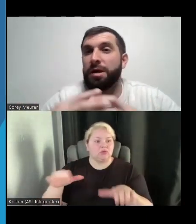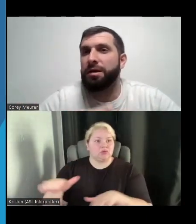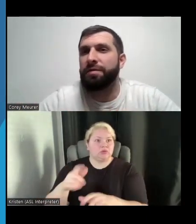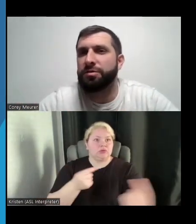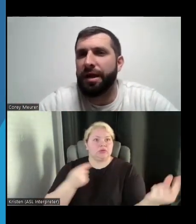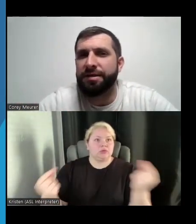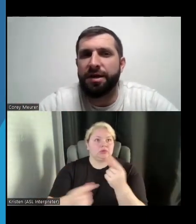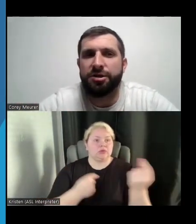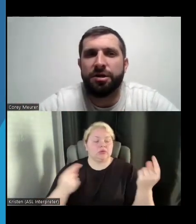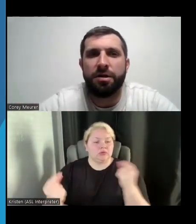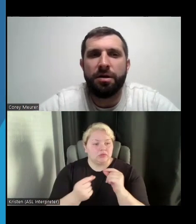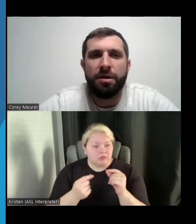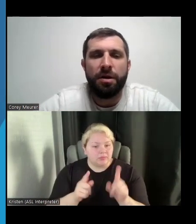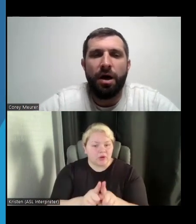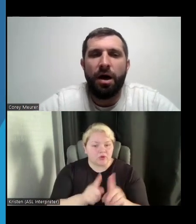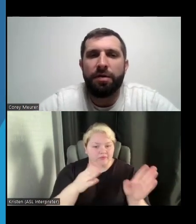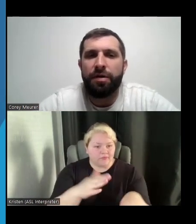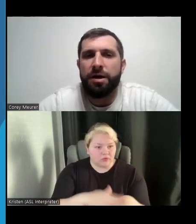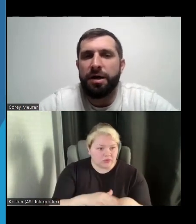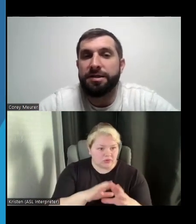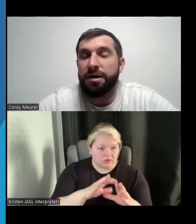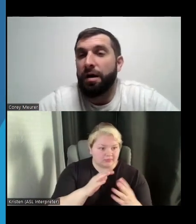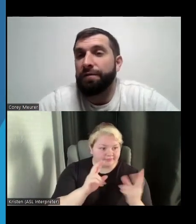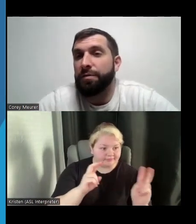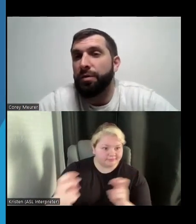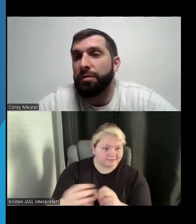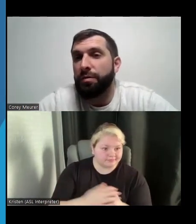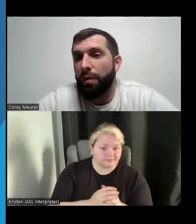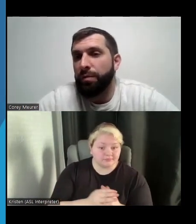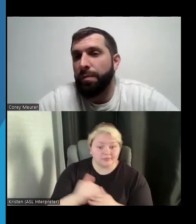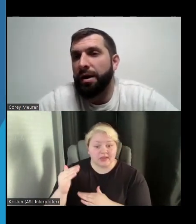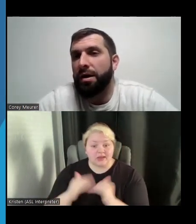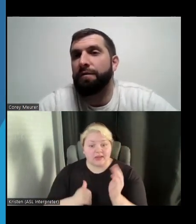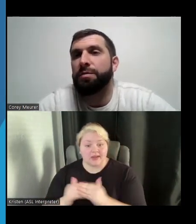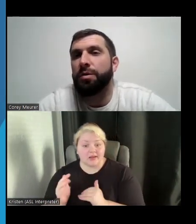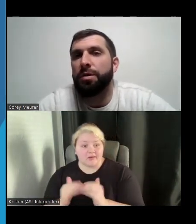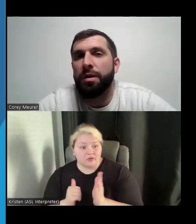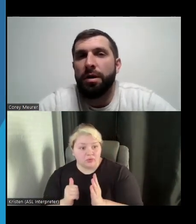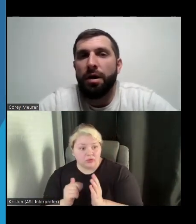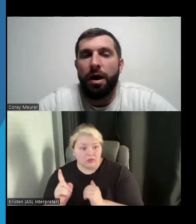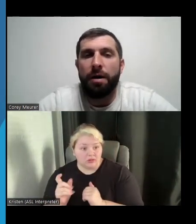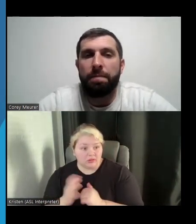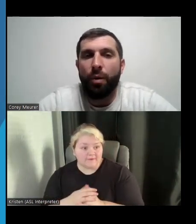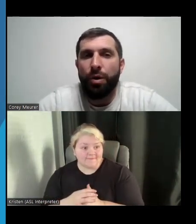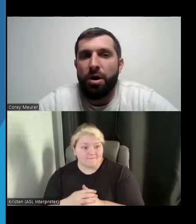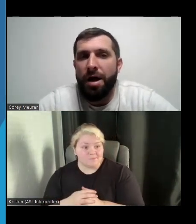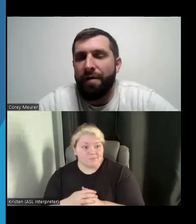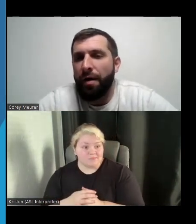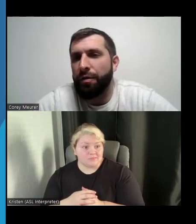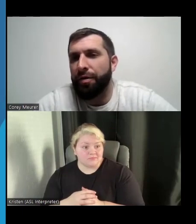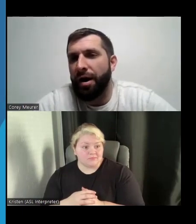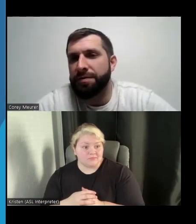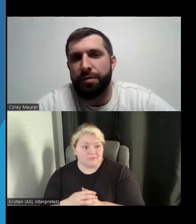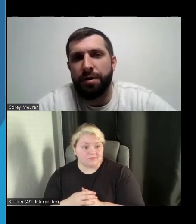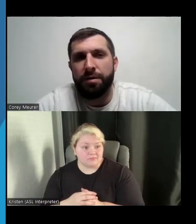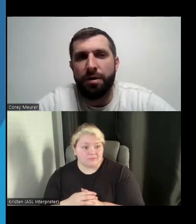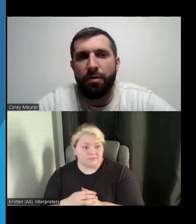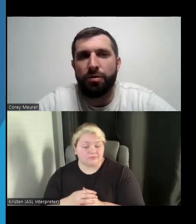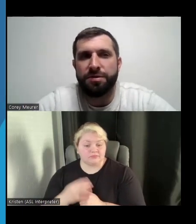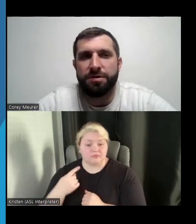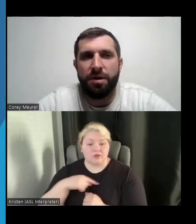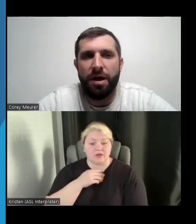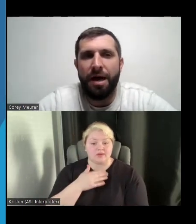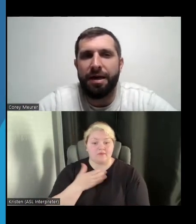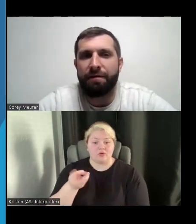also maybe individualization? Thinking, is it comfortable? What would make it comfortable? We all have our own thoughts, but you